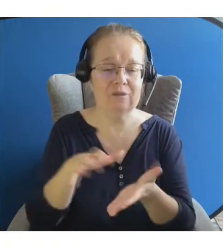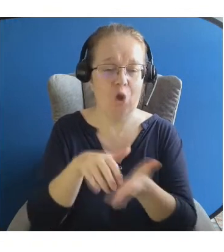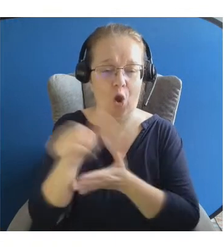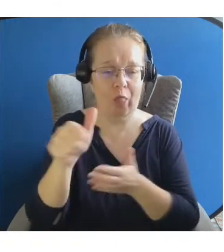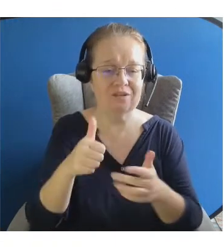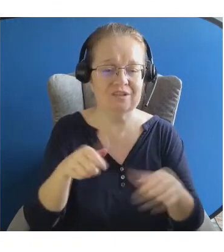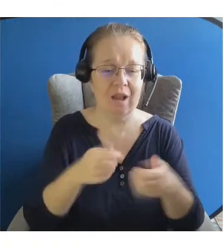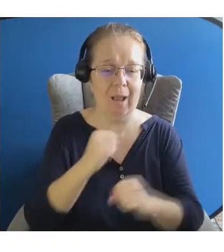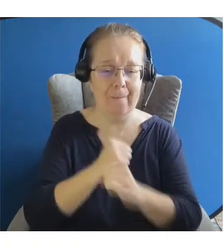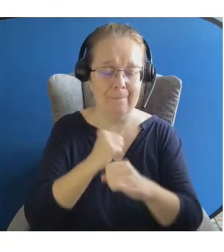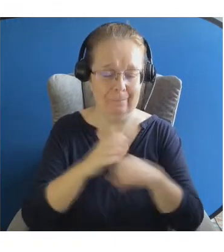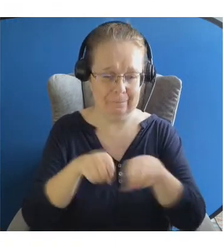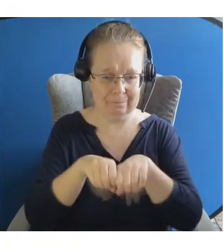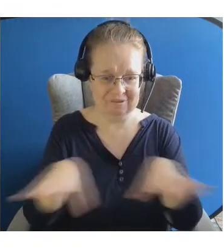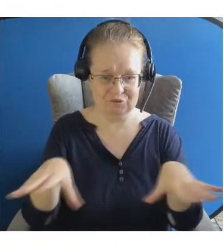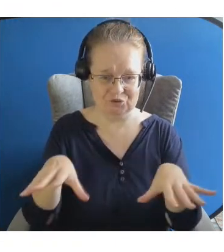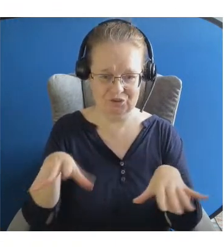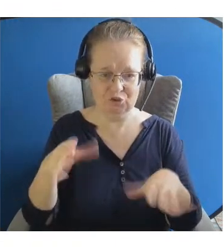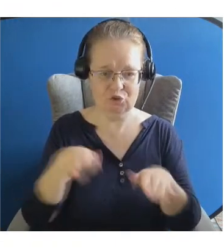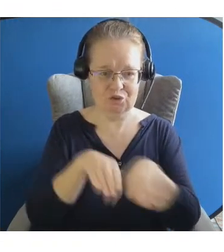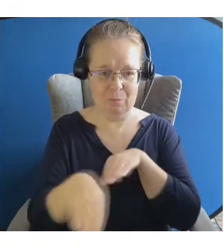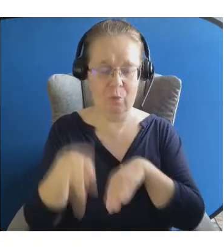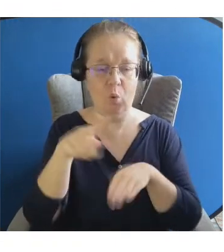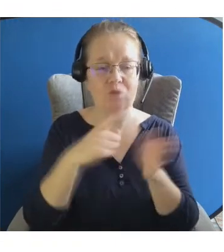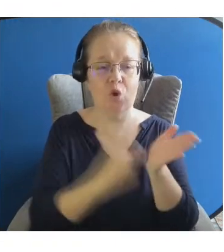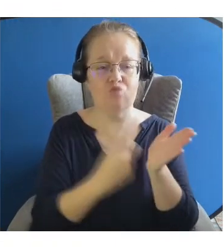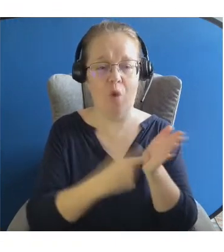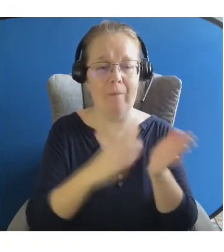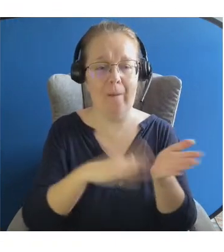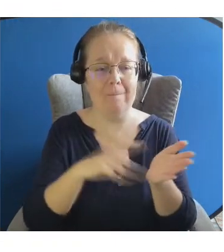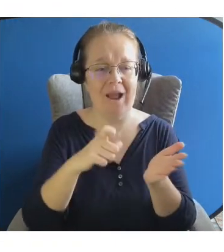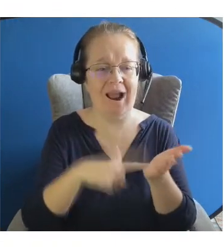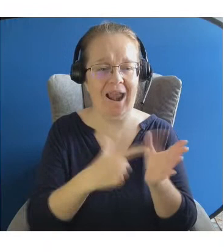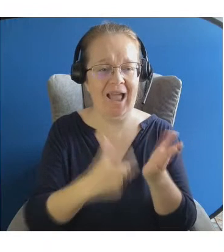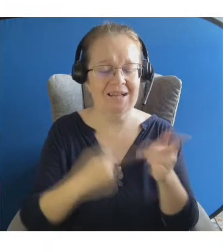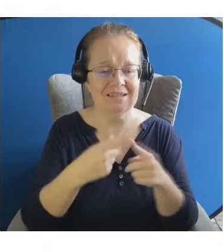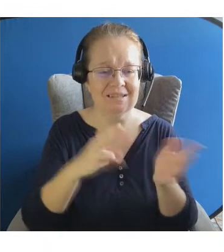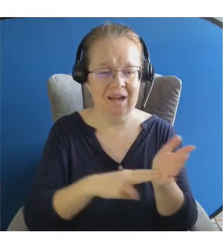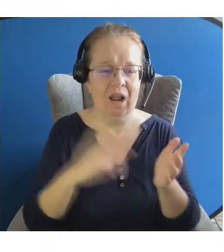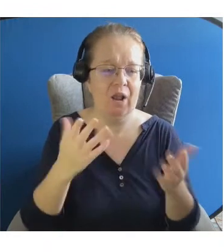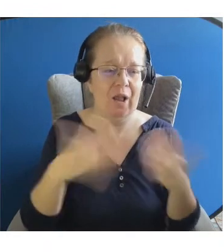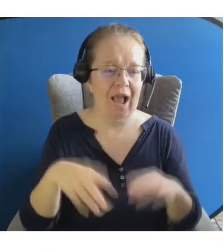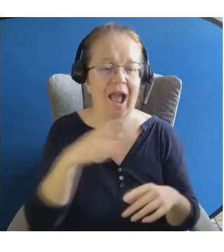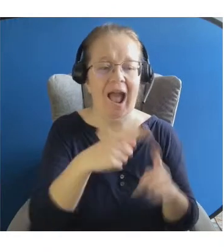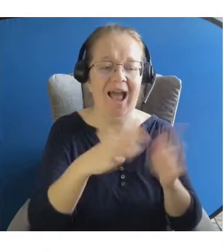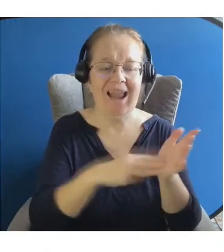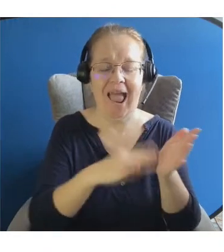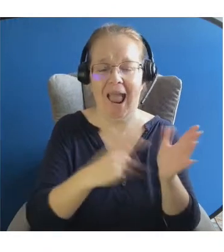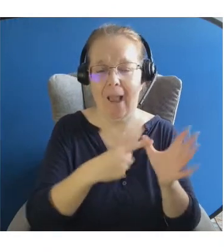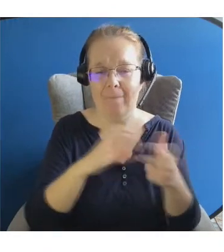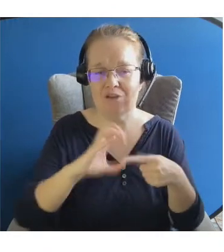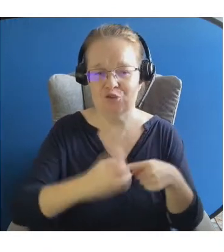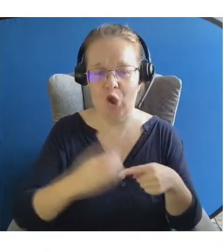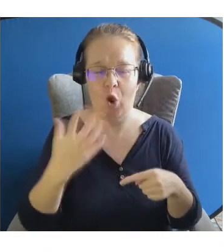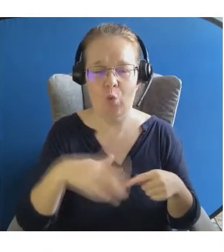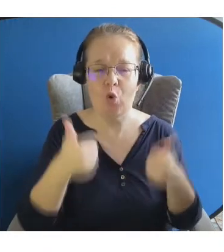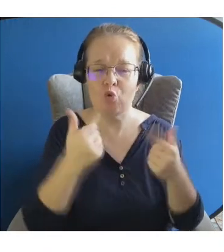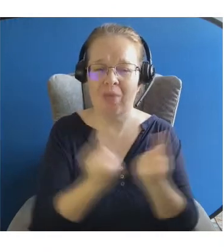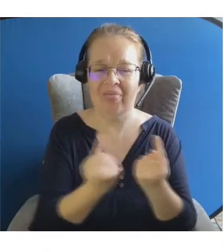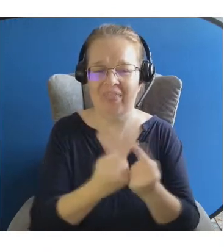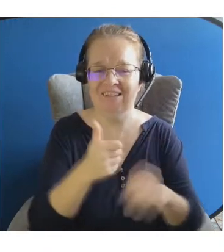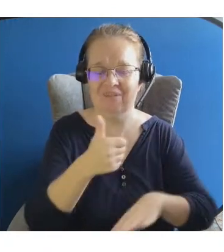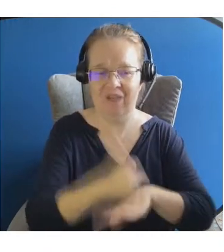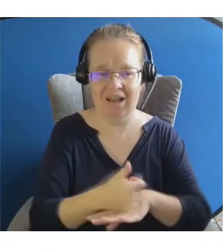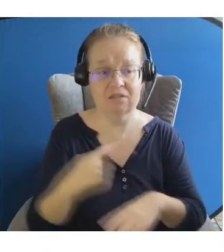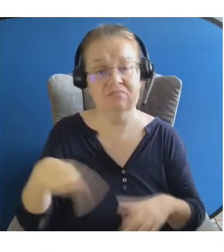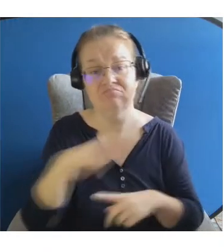Robert Mclaren from PolicyConnect, and Emma Stone from the Good Things Foundation. And we're going to be talking